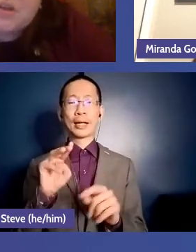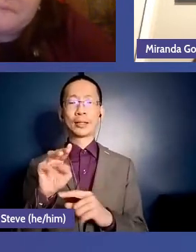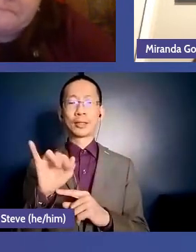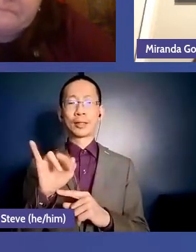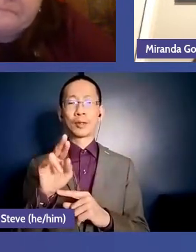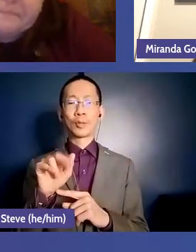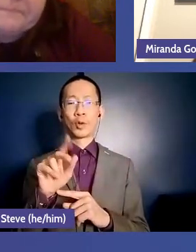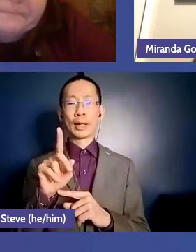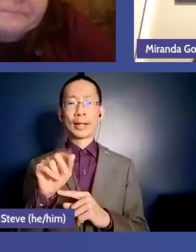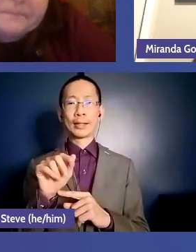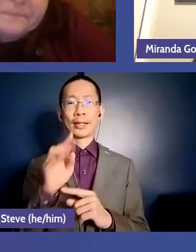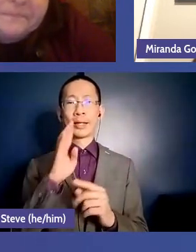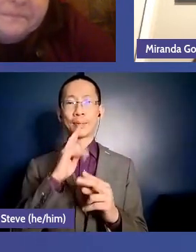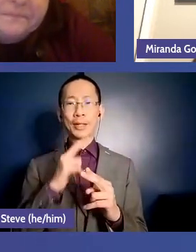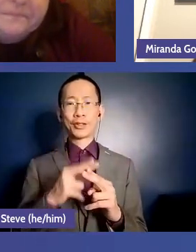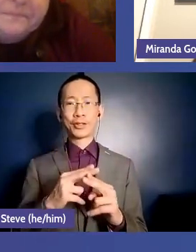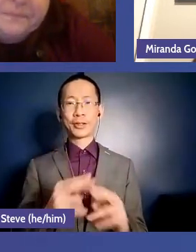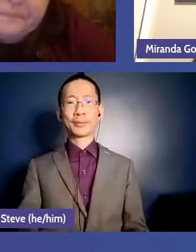just touched on.